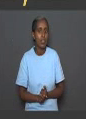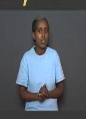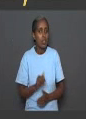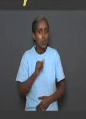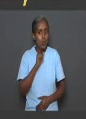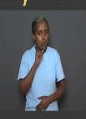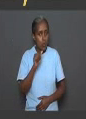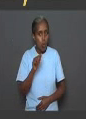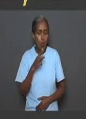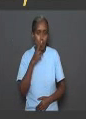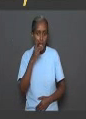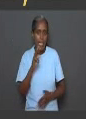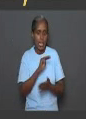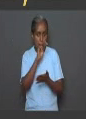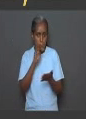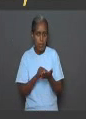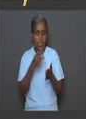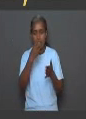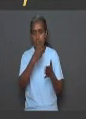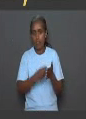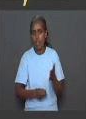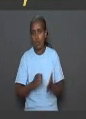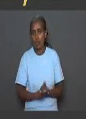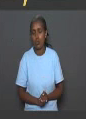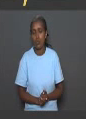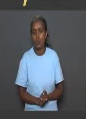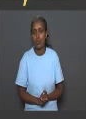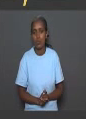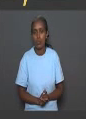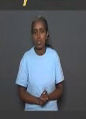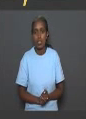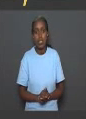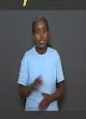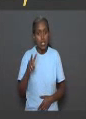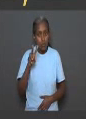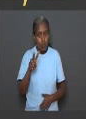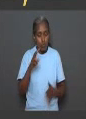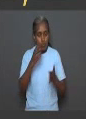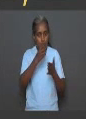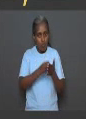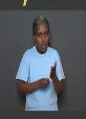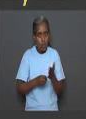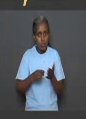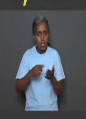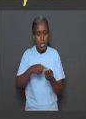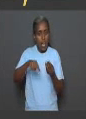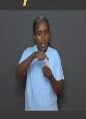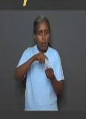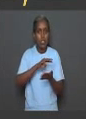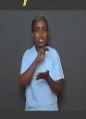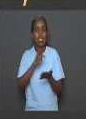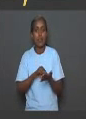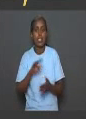no real middle value. The 2 values around the middle